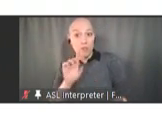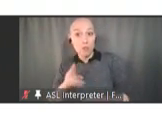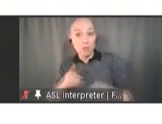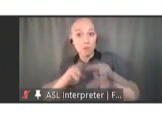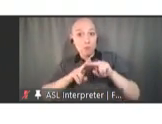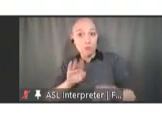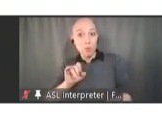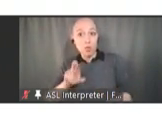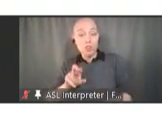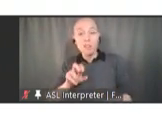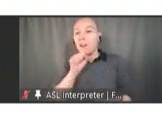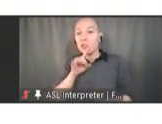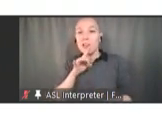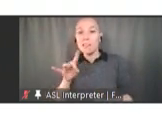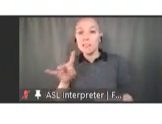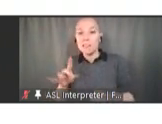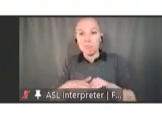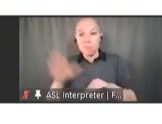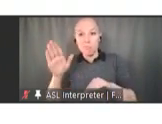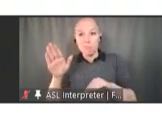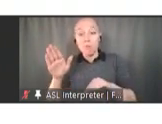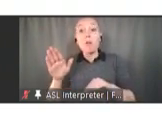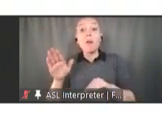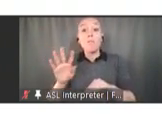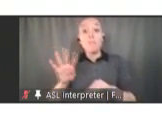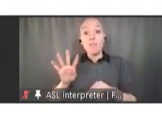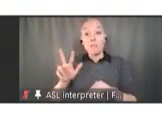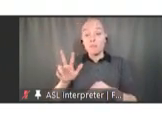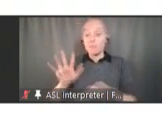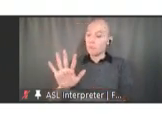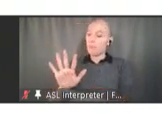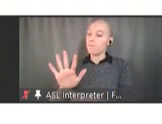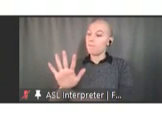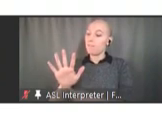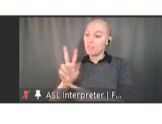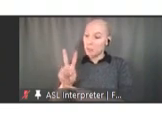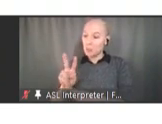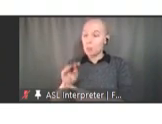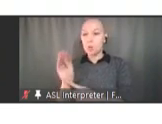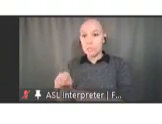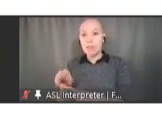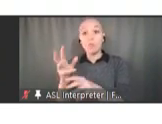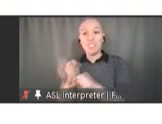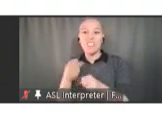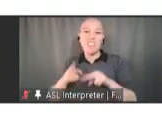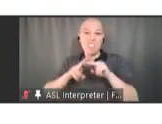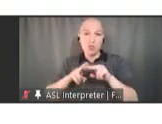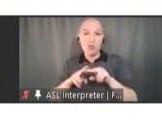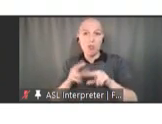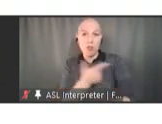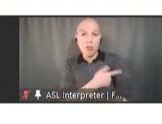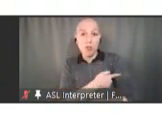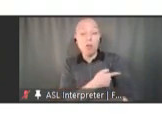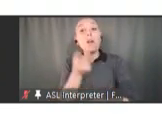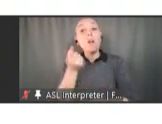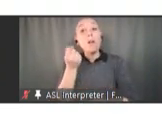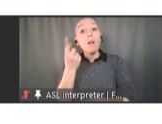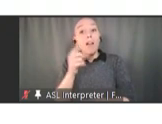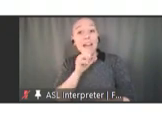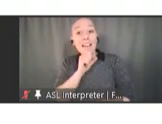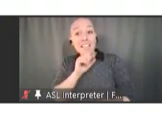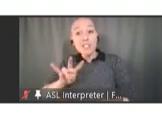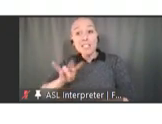and older, 52% have received an additional dose, while those over 70 years of age have achieved the highest coverage